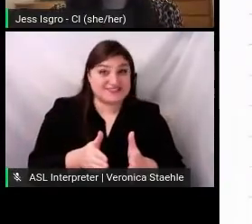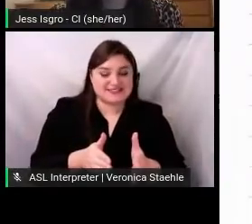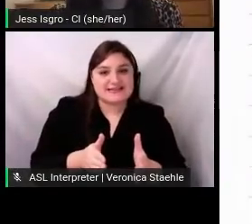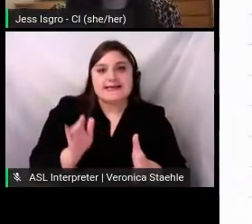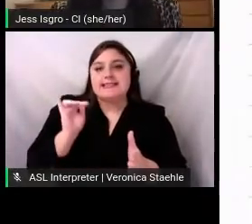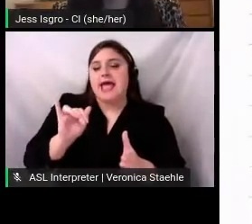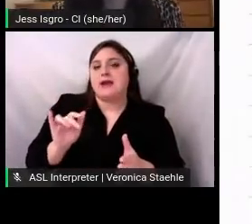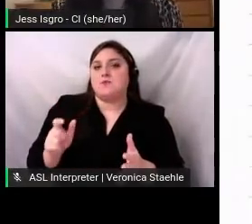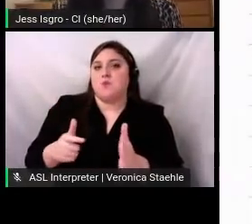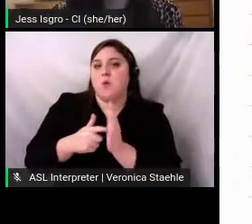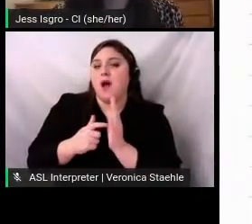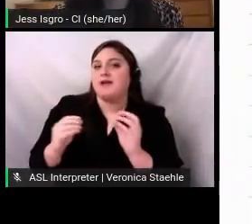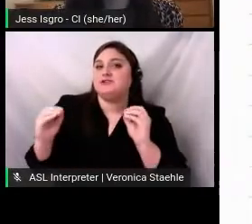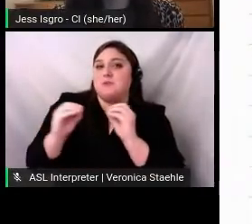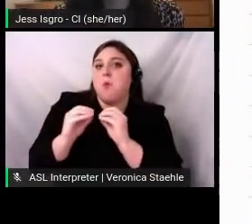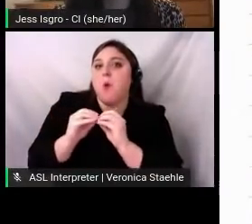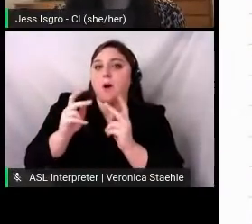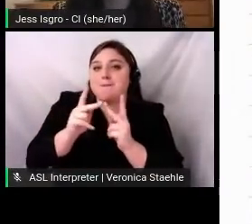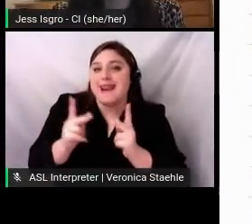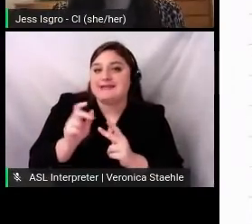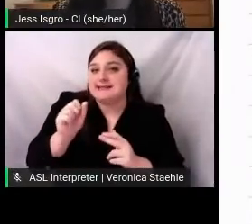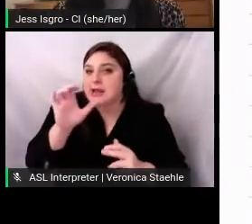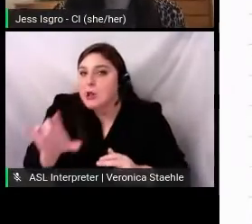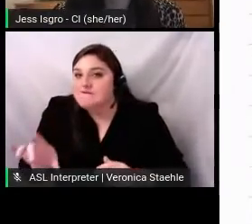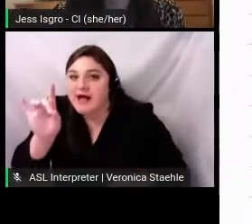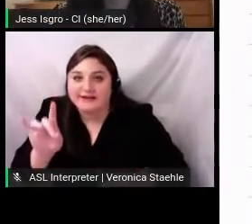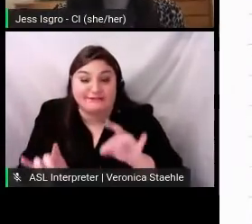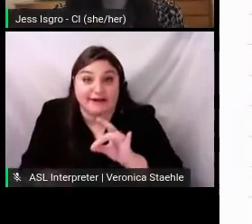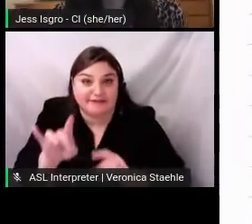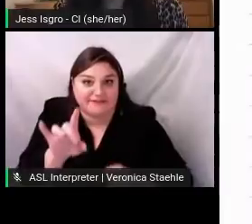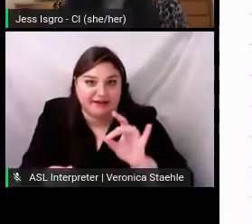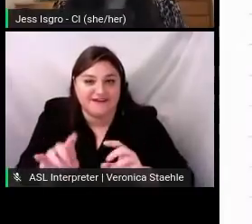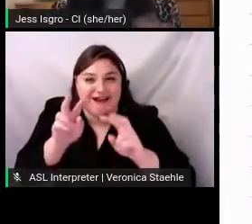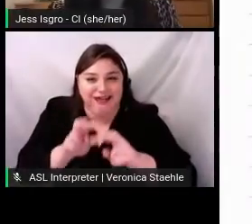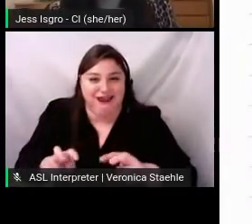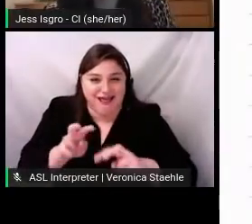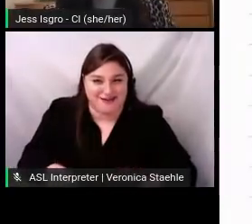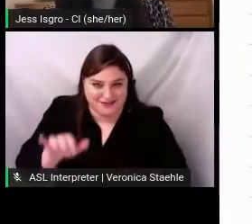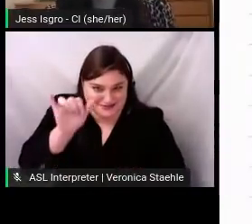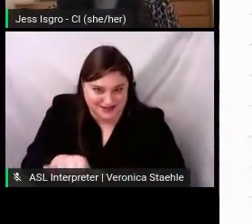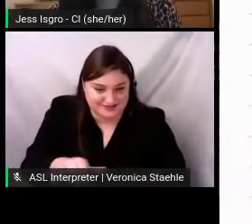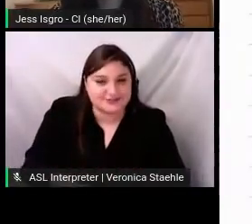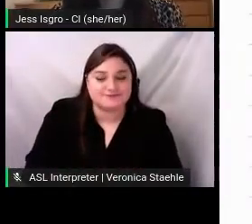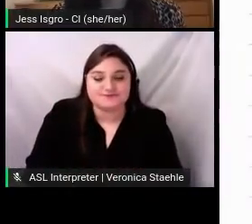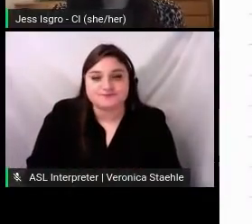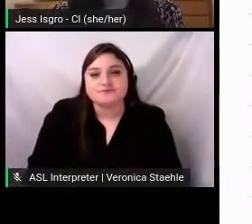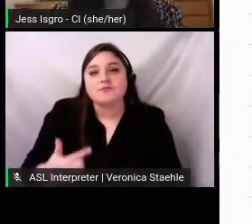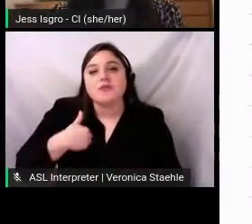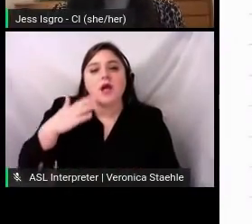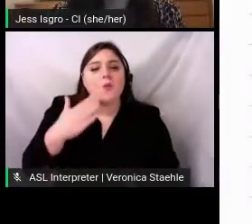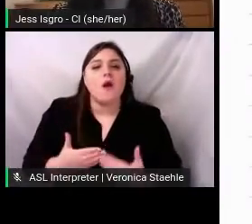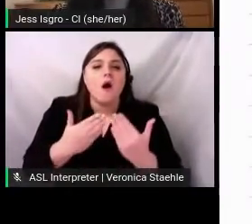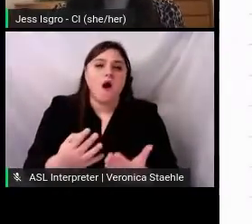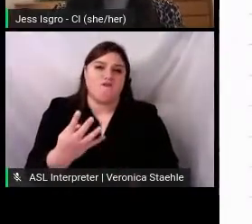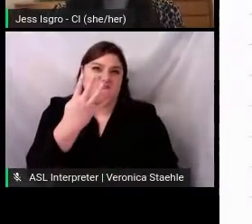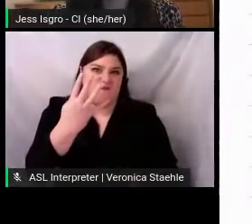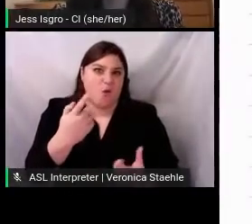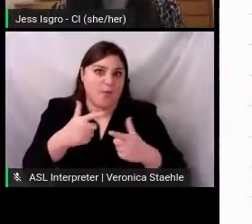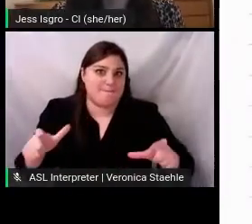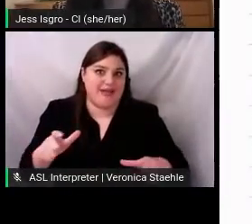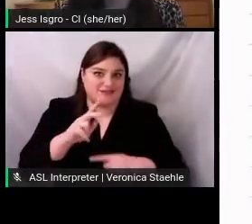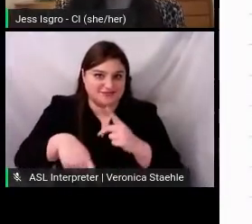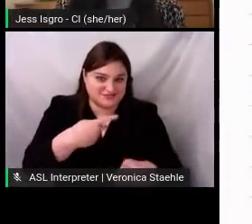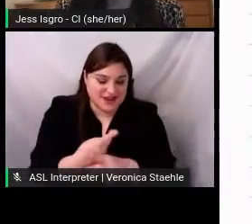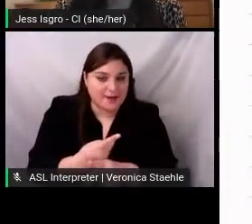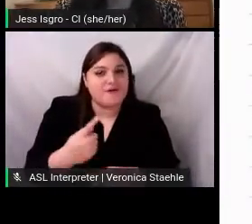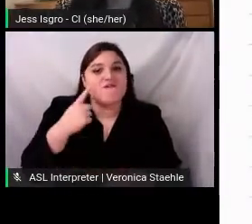whole different variety of places that you can jump in to start that analysis. I'm going to offer four of the main ones that I find to be really helpful, especially for